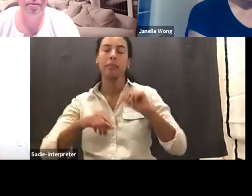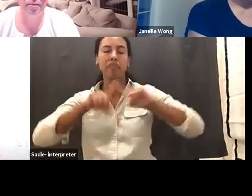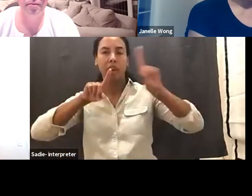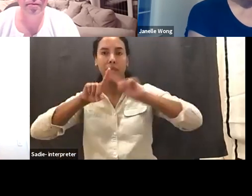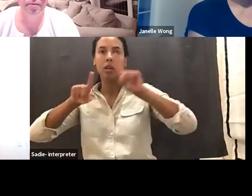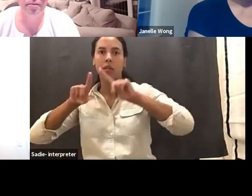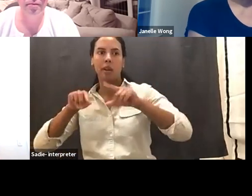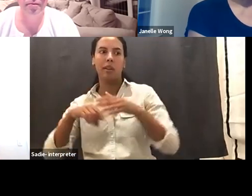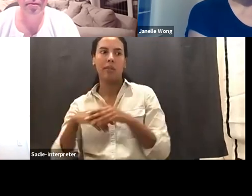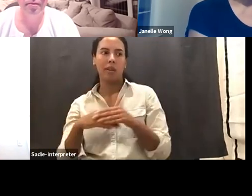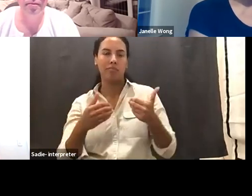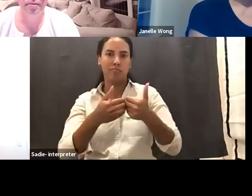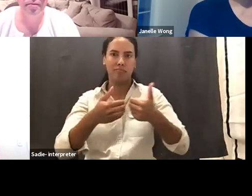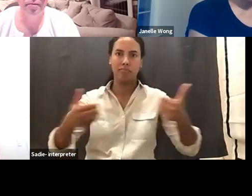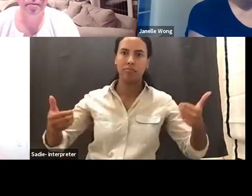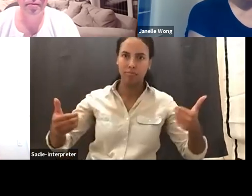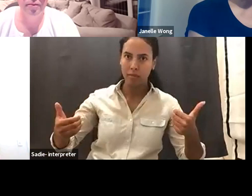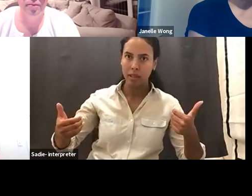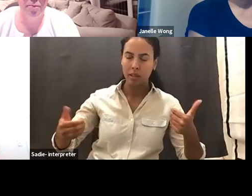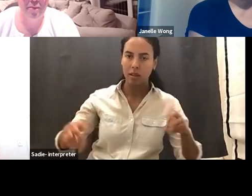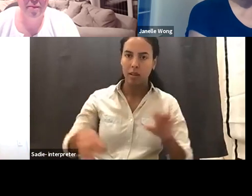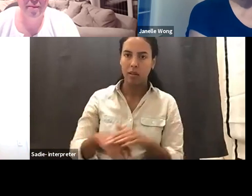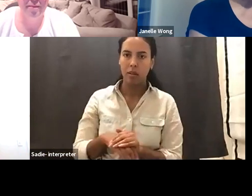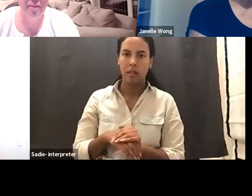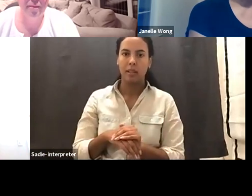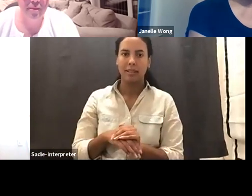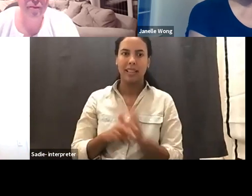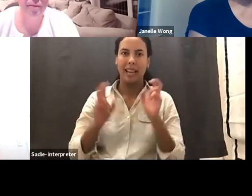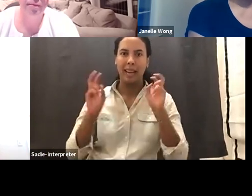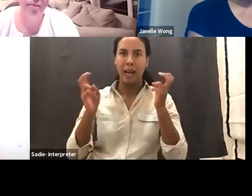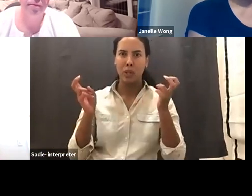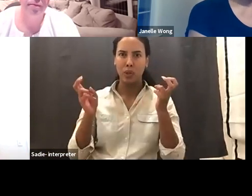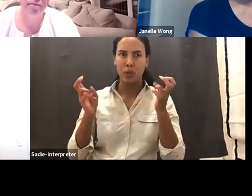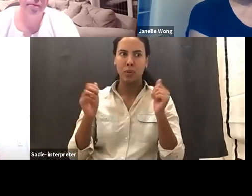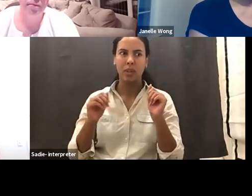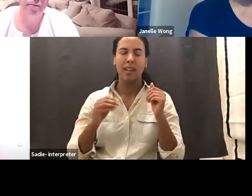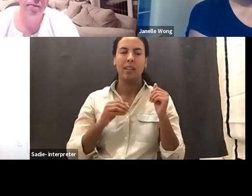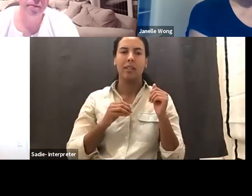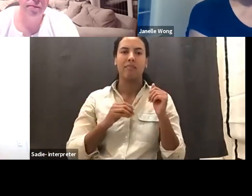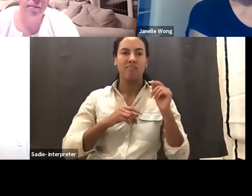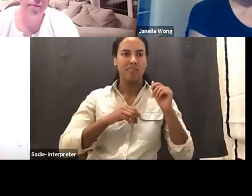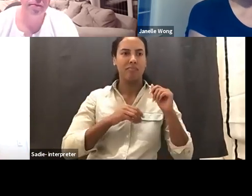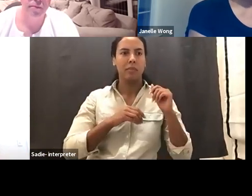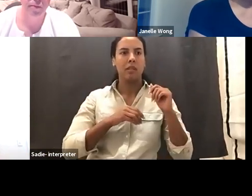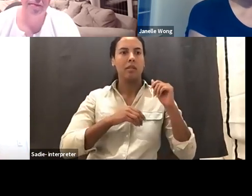raised today, and who speaks for Asian America. So I think, you know,